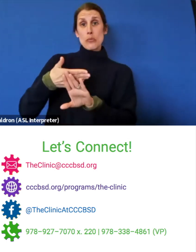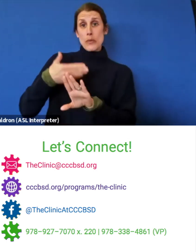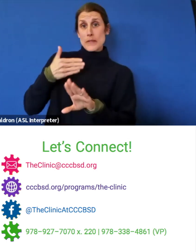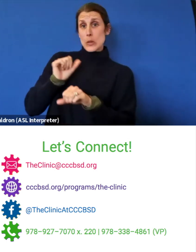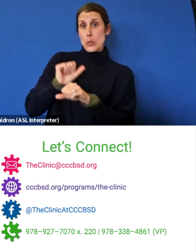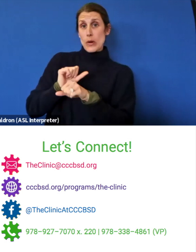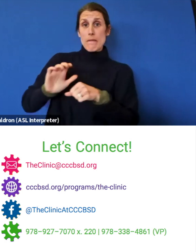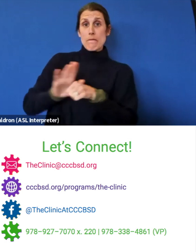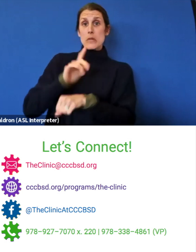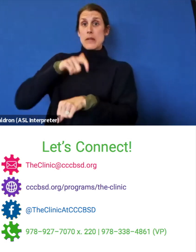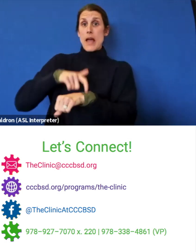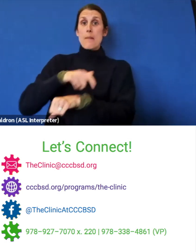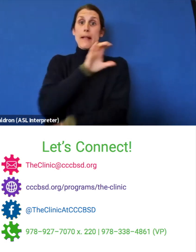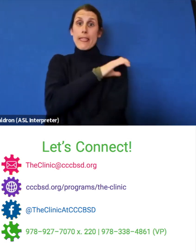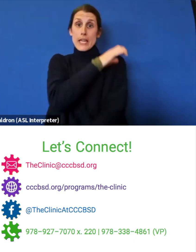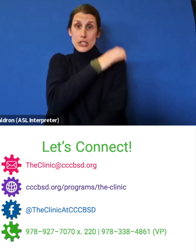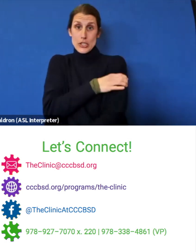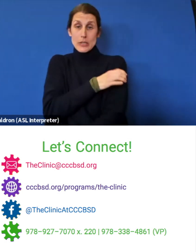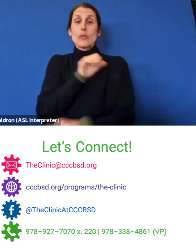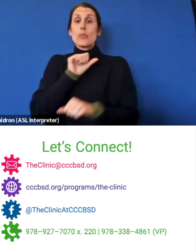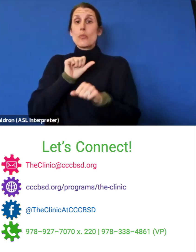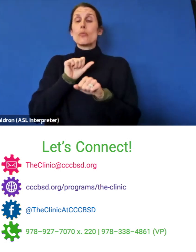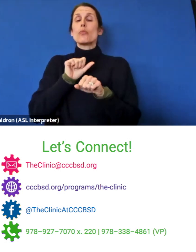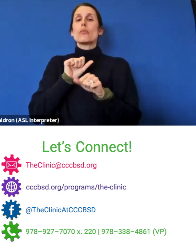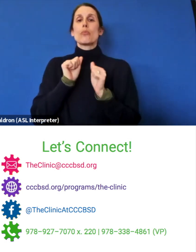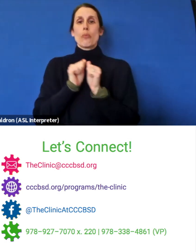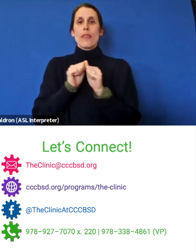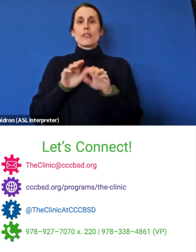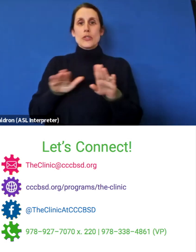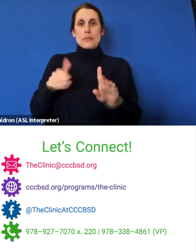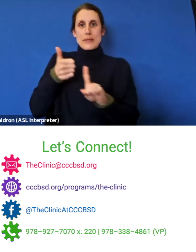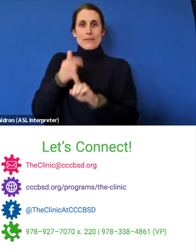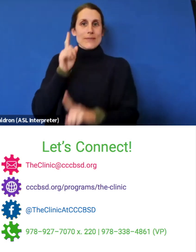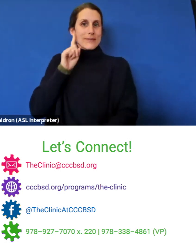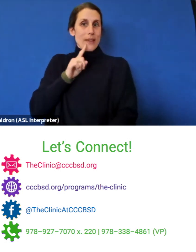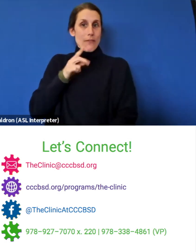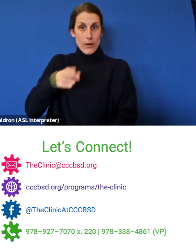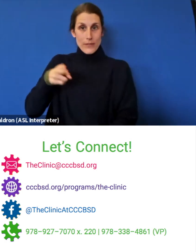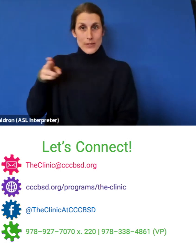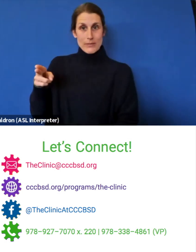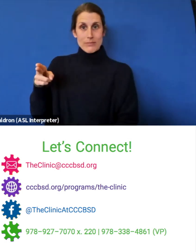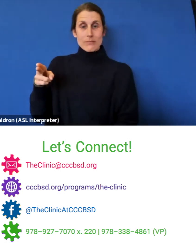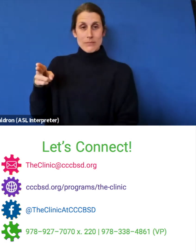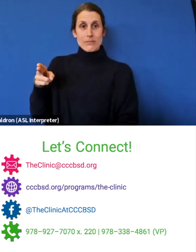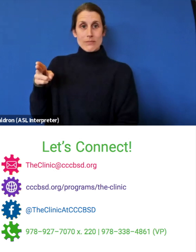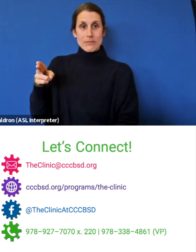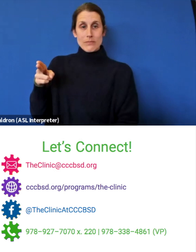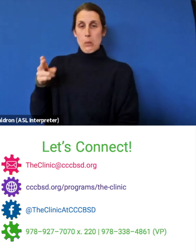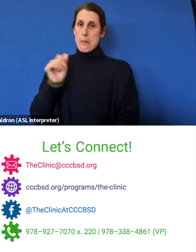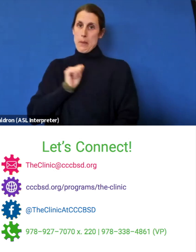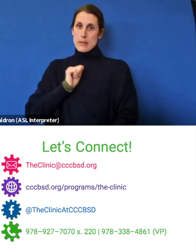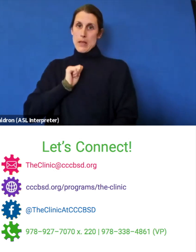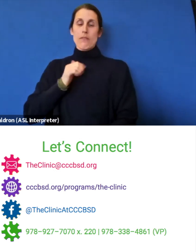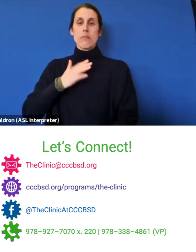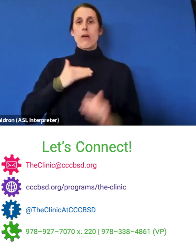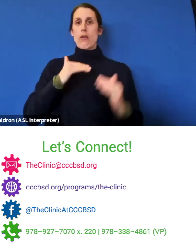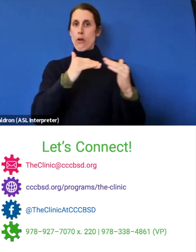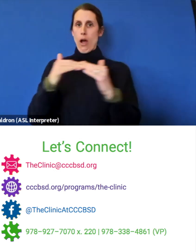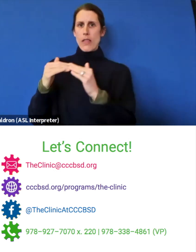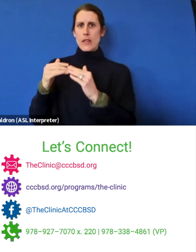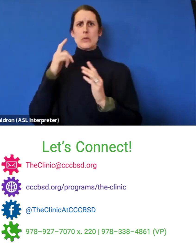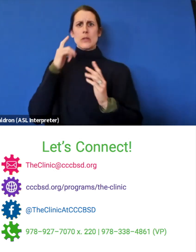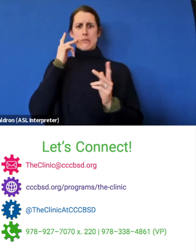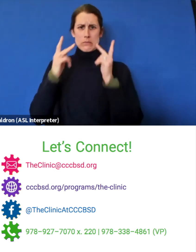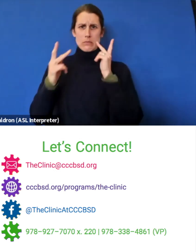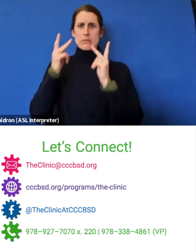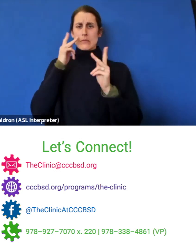a clinician with children who are deaf or hard of hearing. And what I and my colleagues at the time were seeing a lot of was this